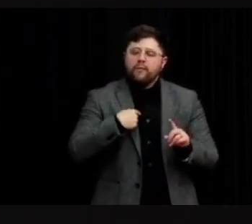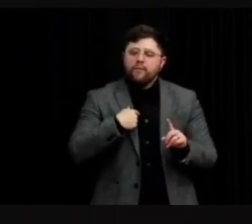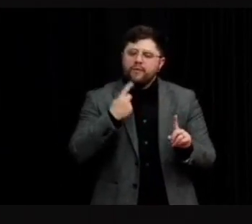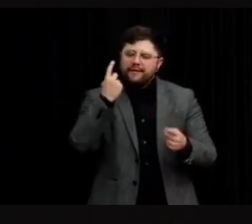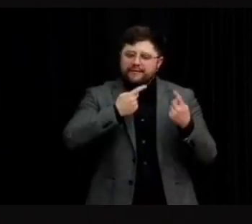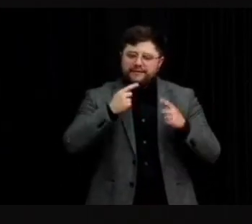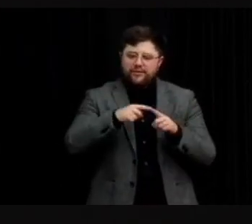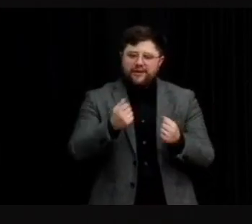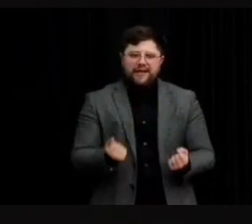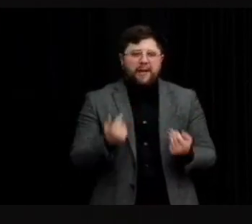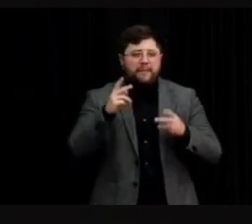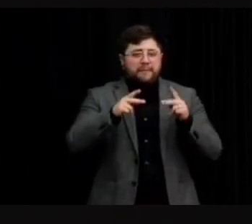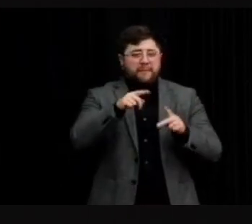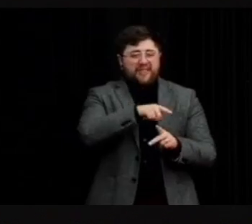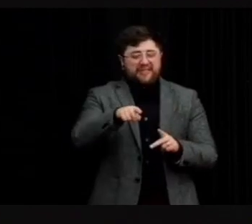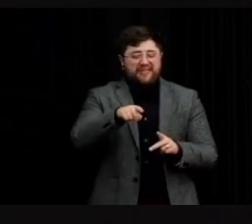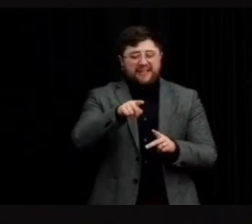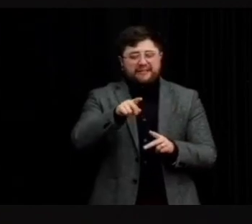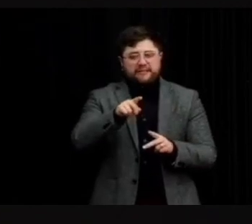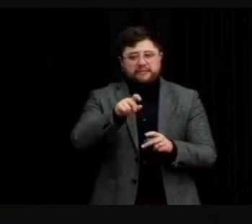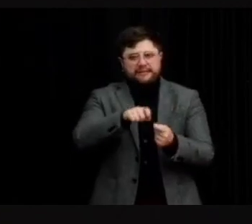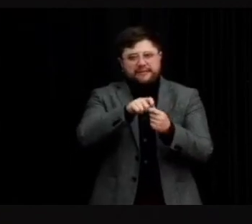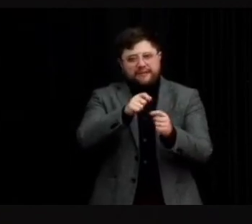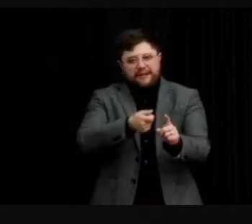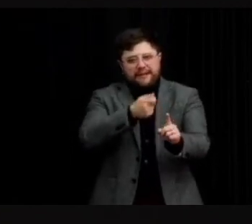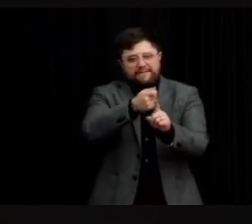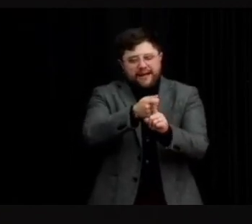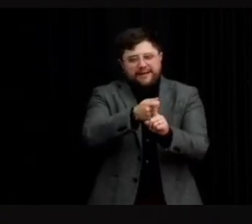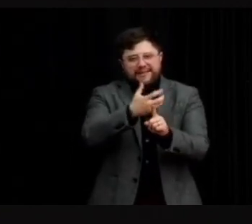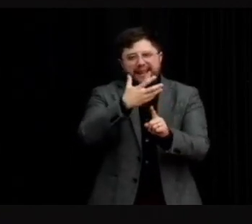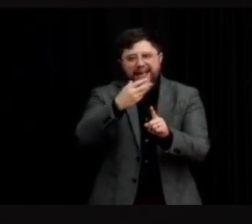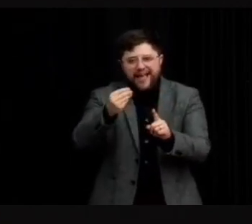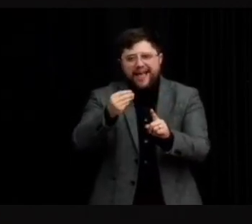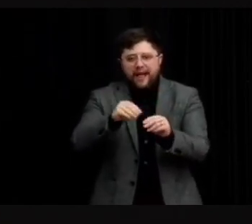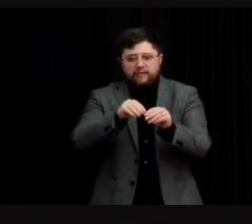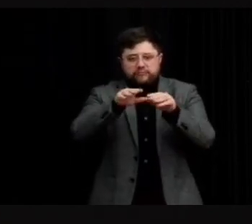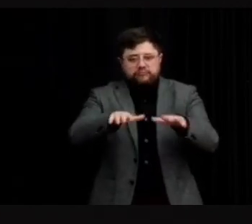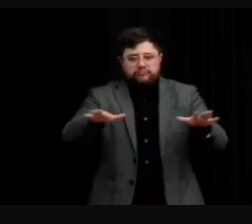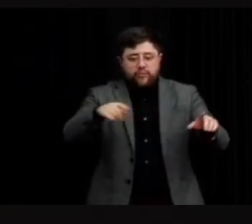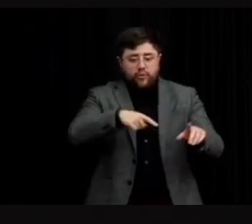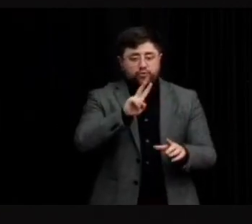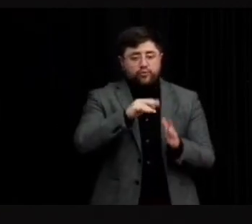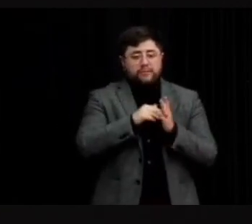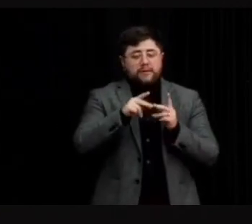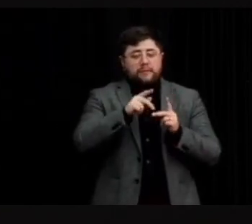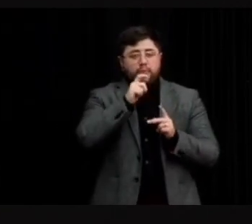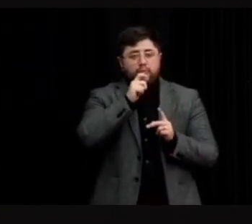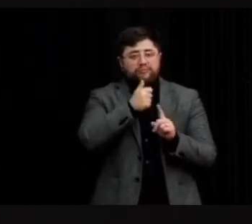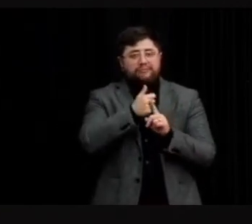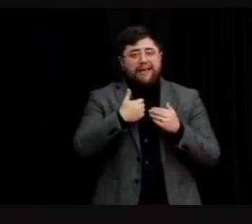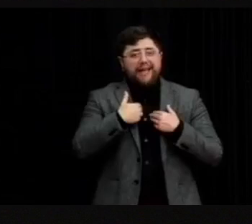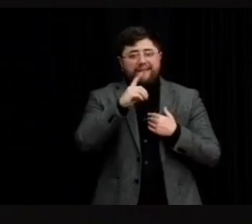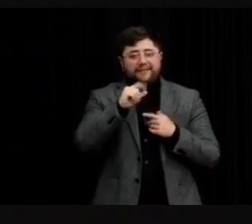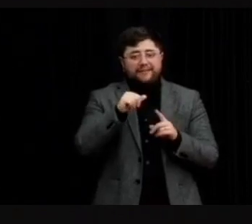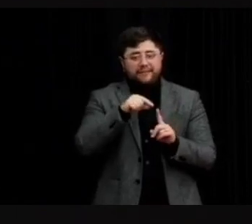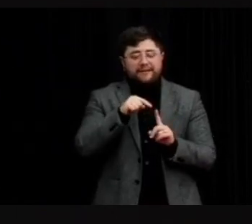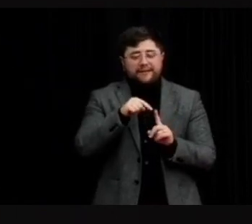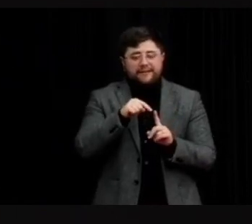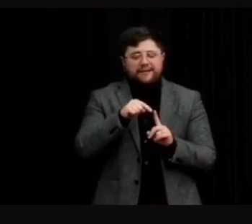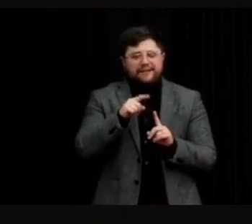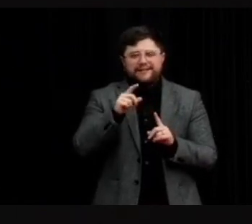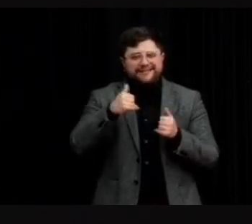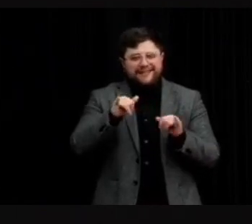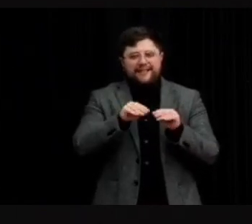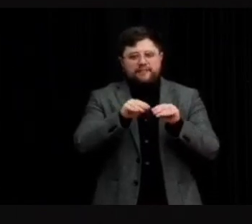how many people this affects, and beyond that 2 million individuals who have a disability themselves, right,